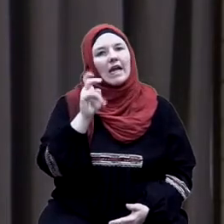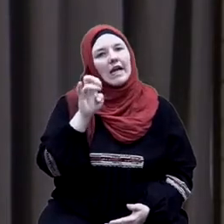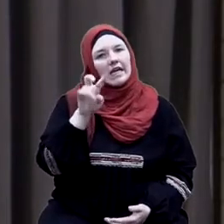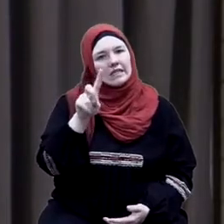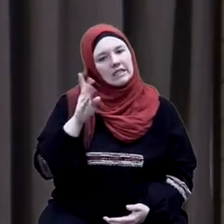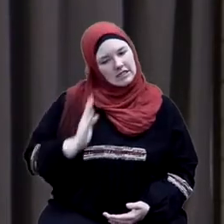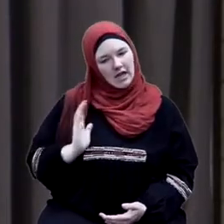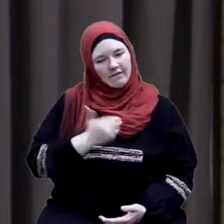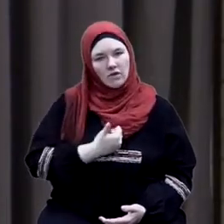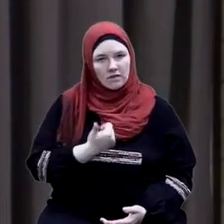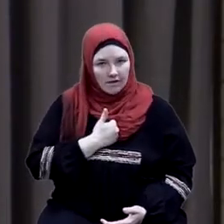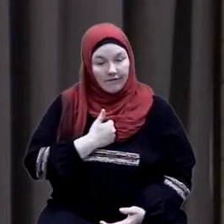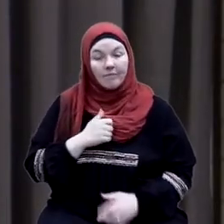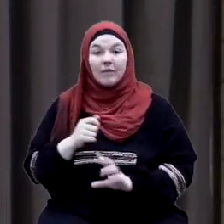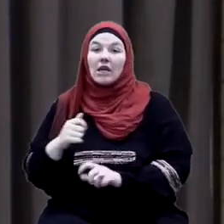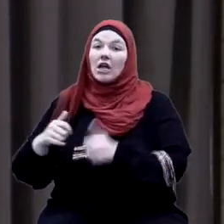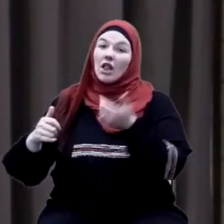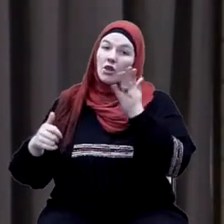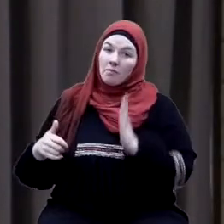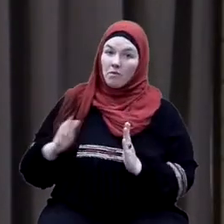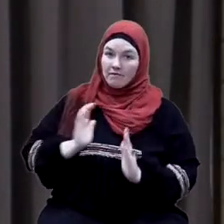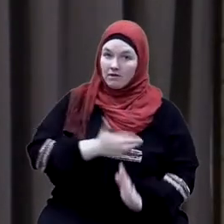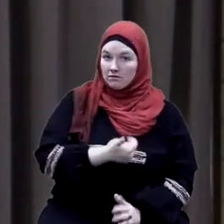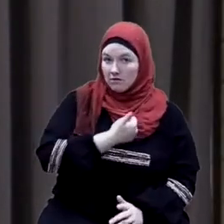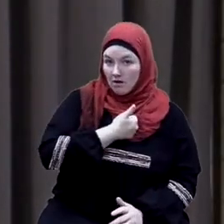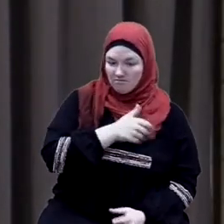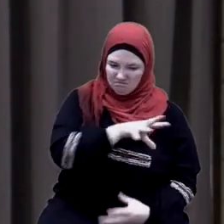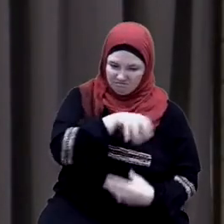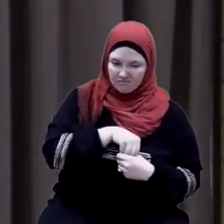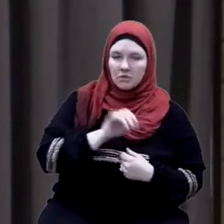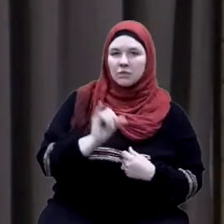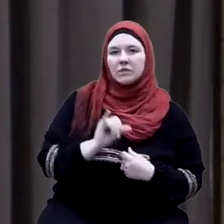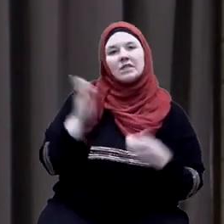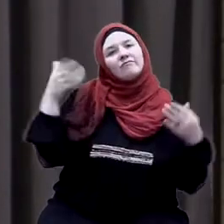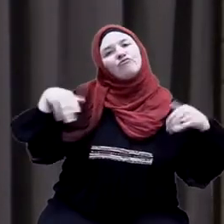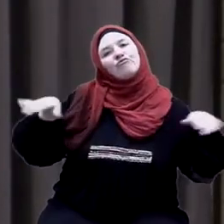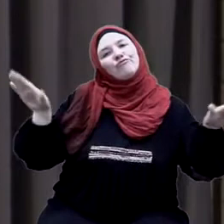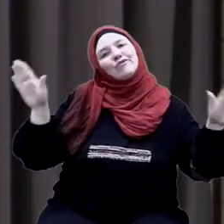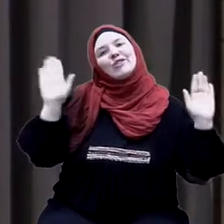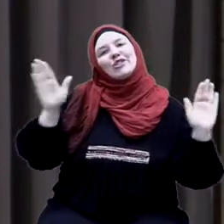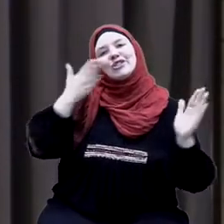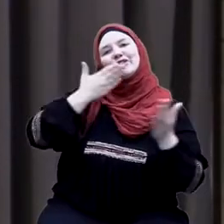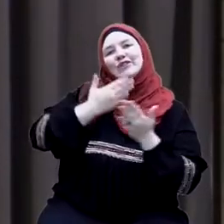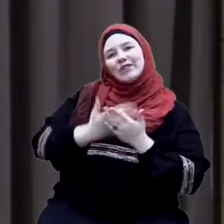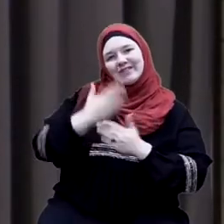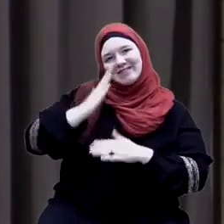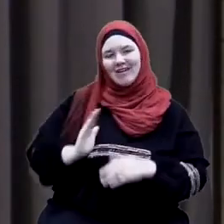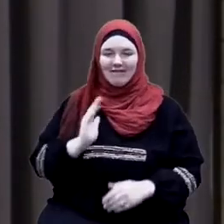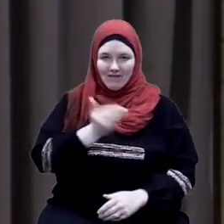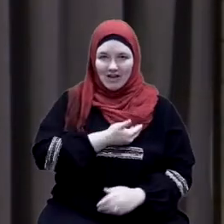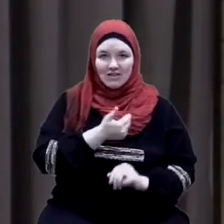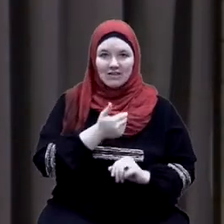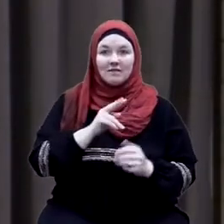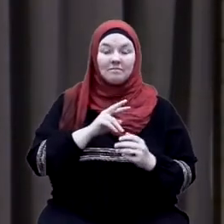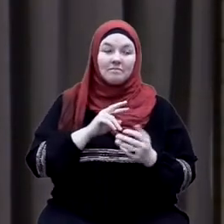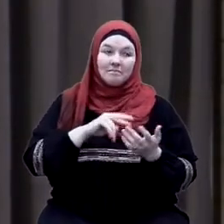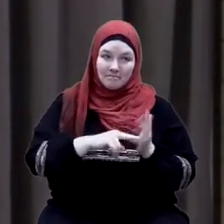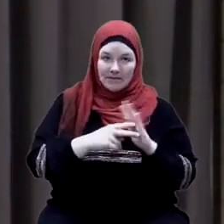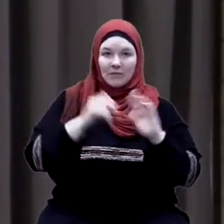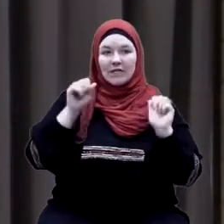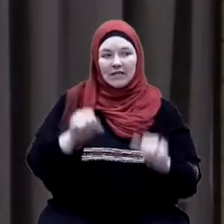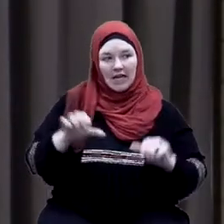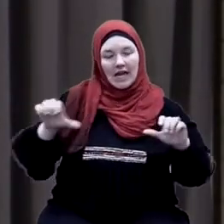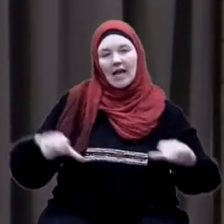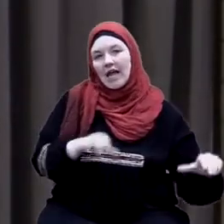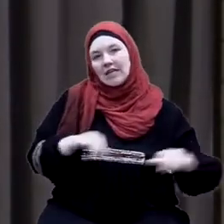ourselves. And the other side is the angelic side of us, that is capable of acting